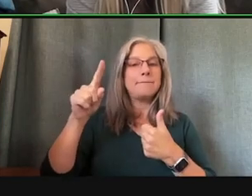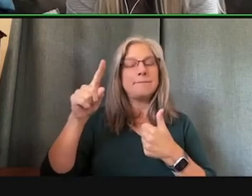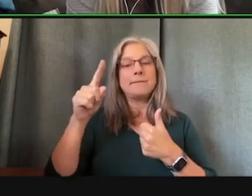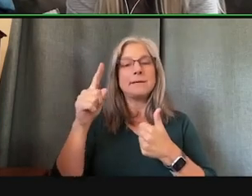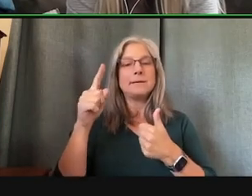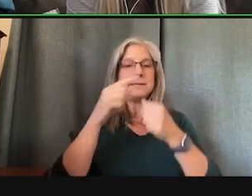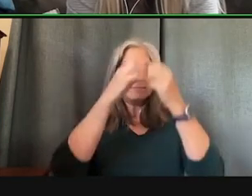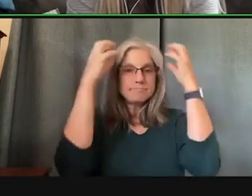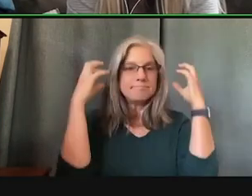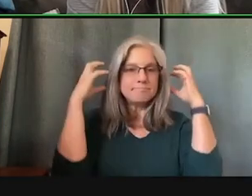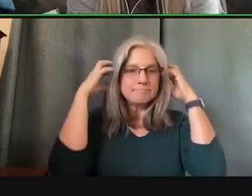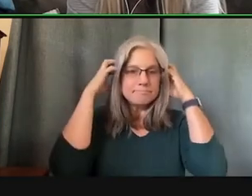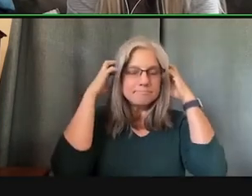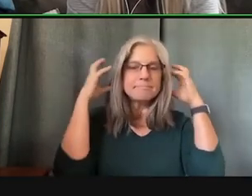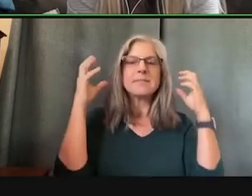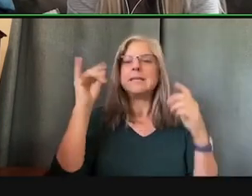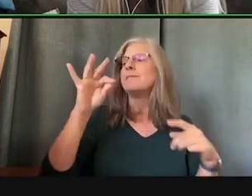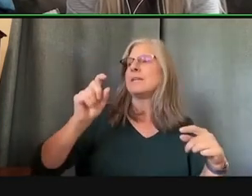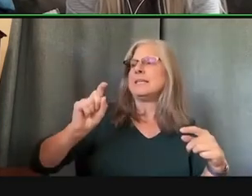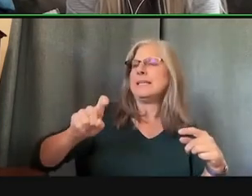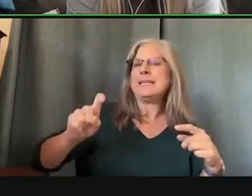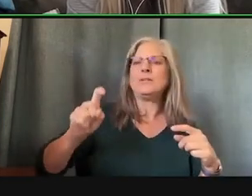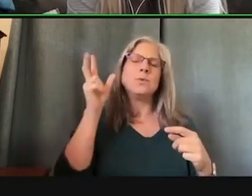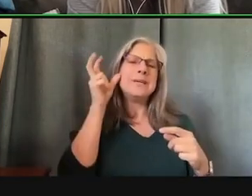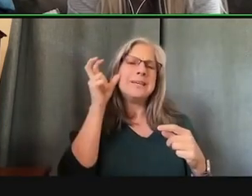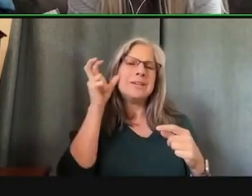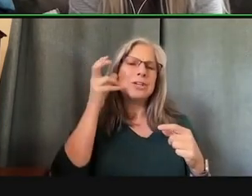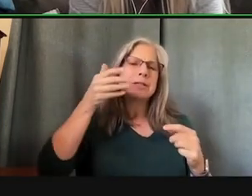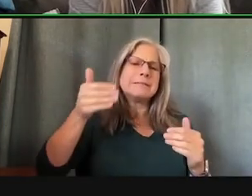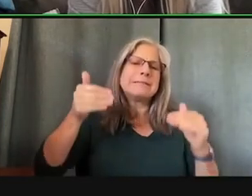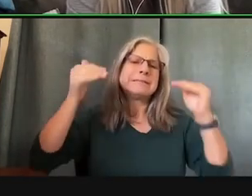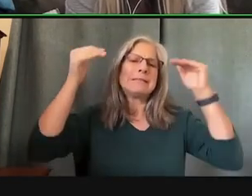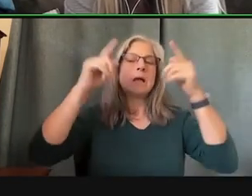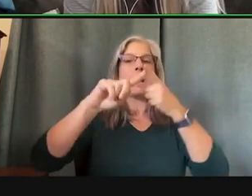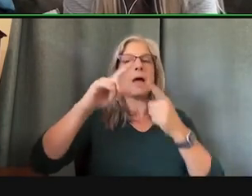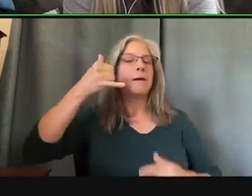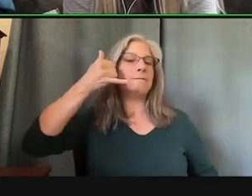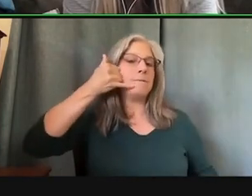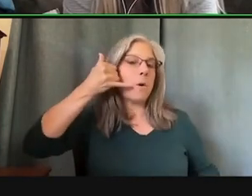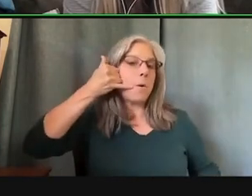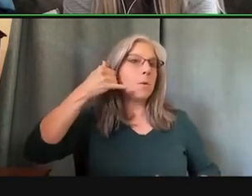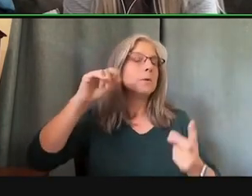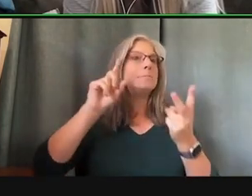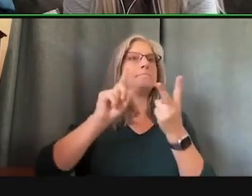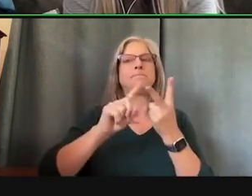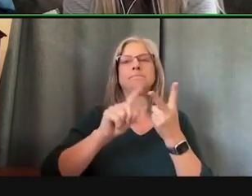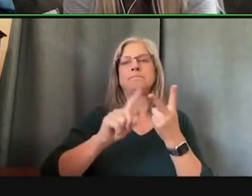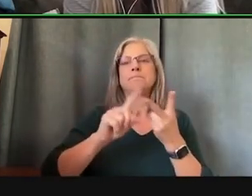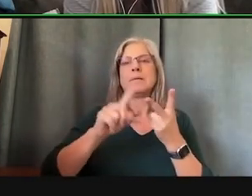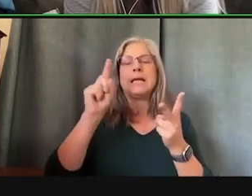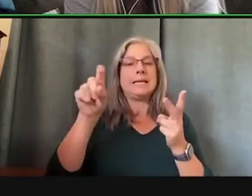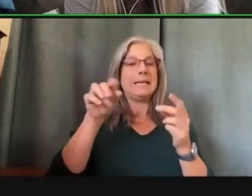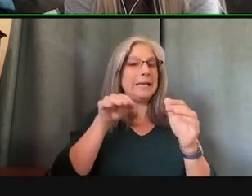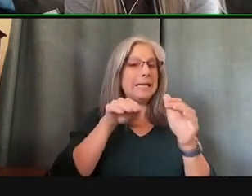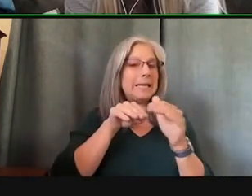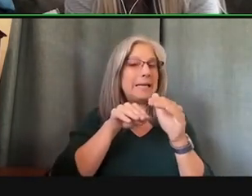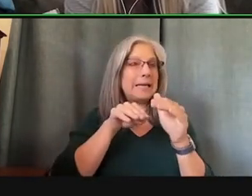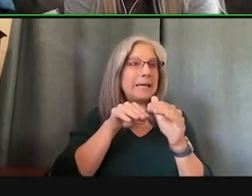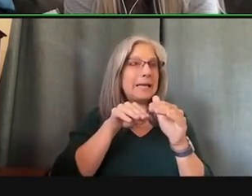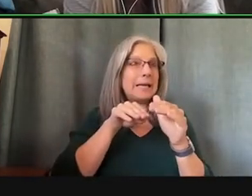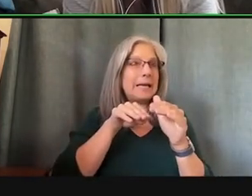they're going to be working at a job where they're going to be doing phone work, or if they need an accessible entrance at